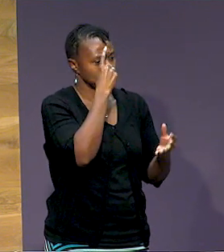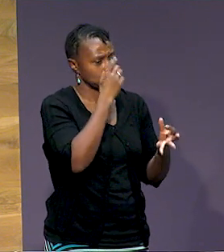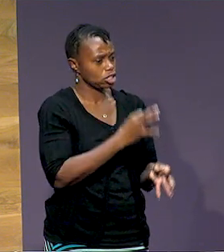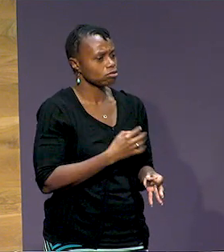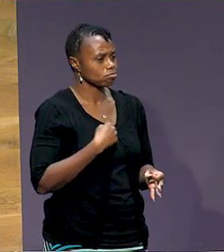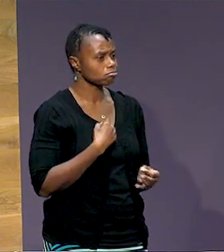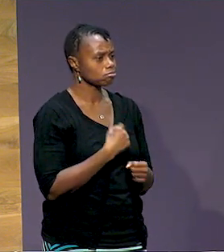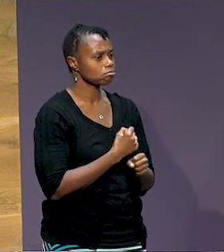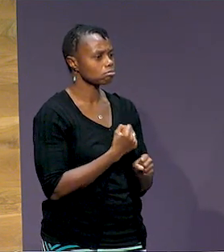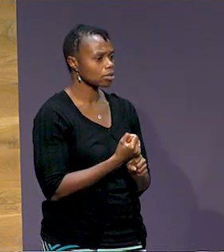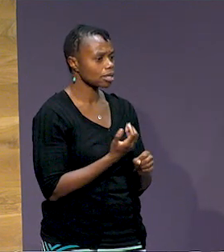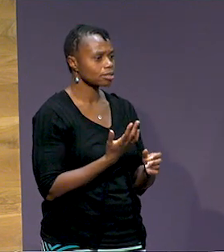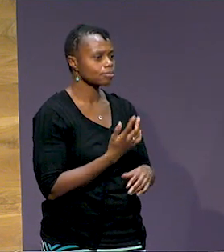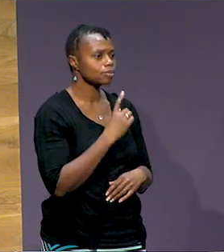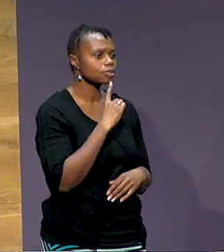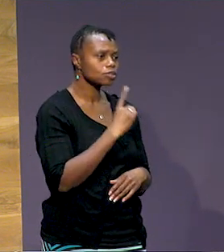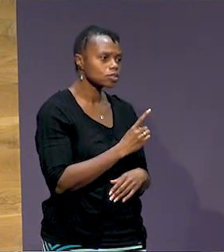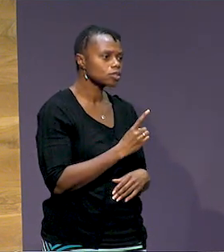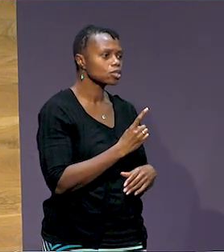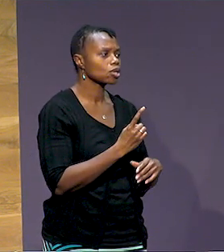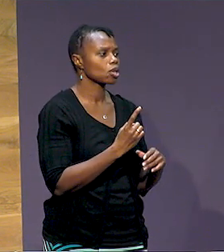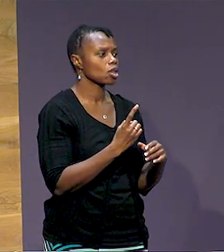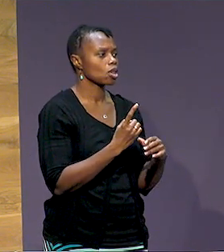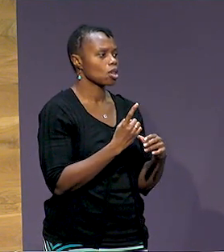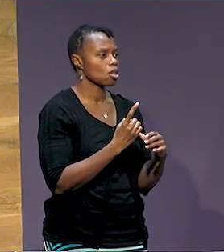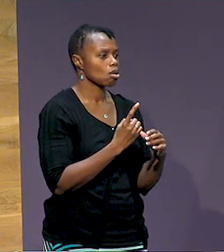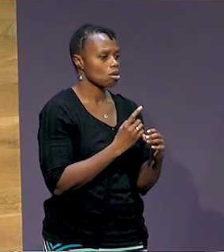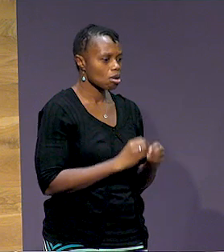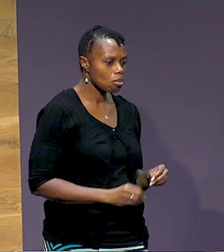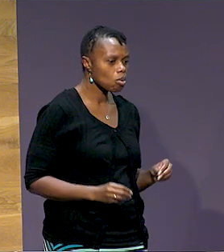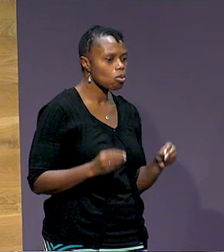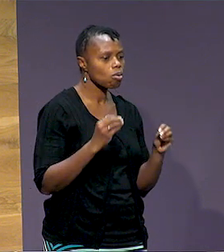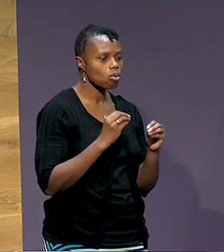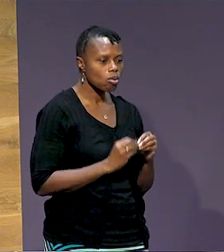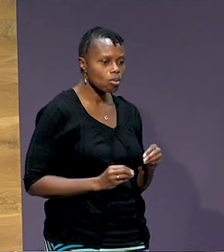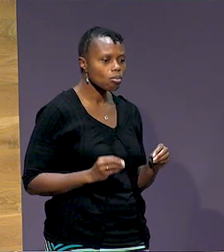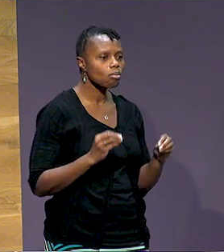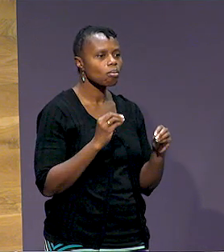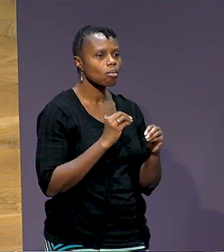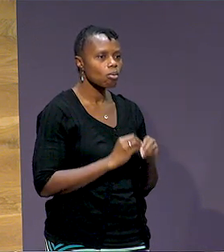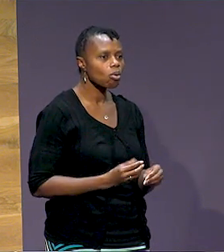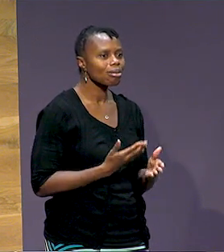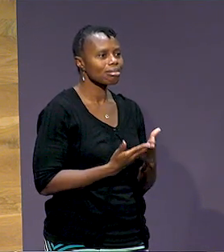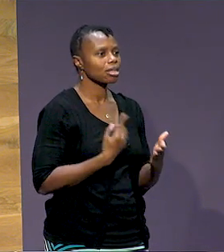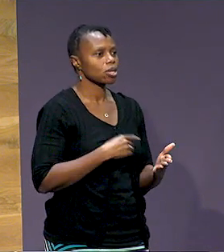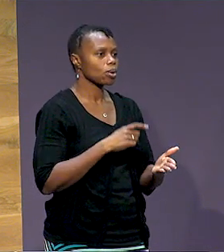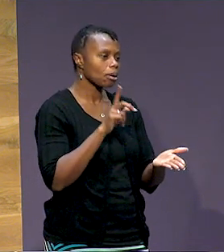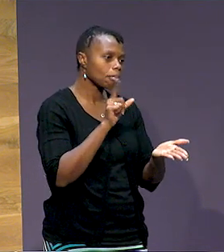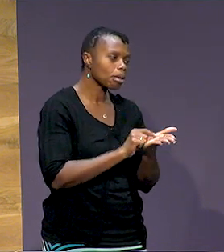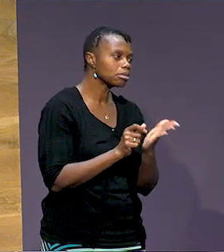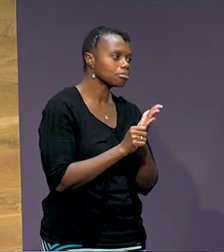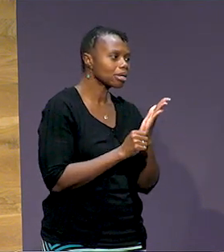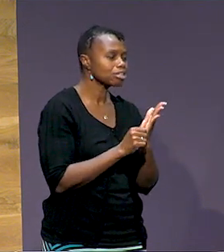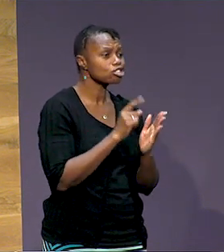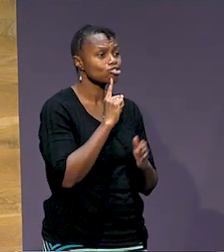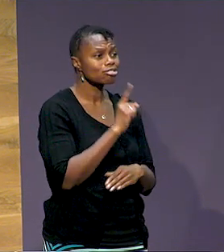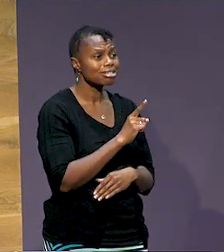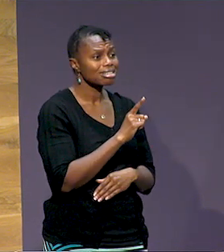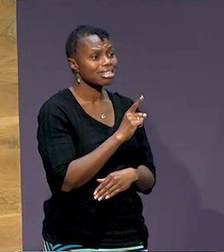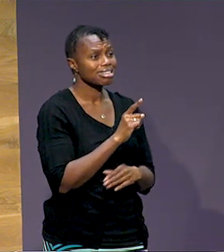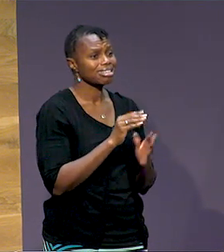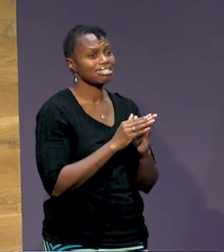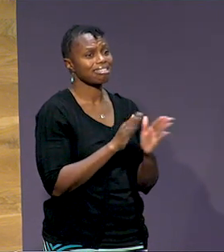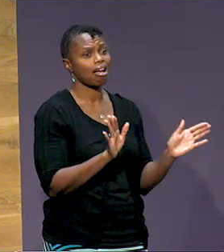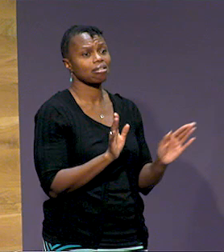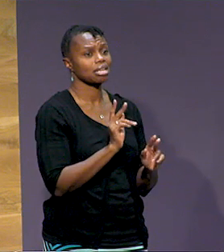The more and more we put things out, the more and more it becomes obvious that people don't know what goes